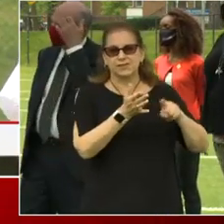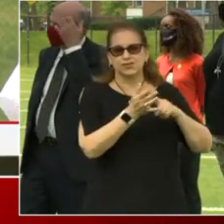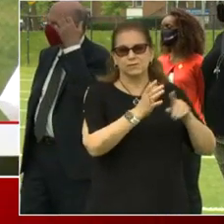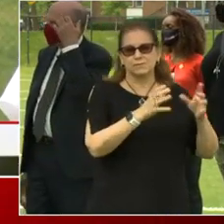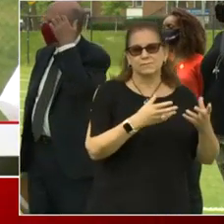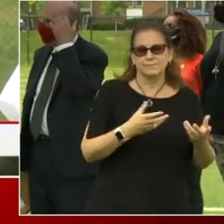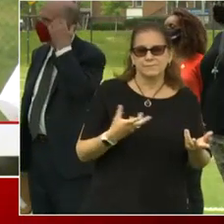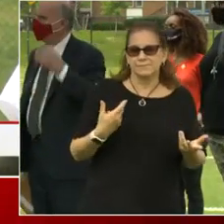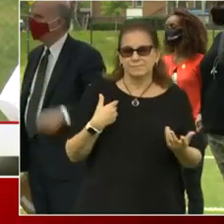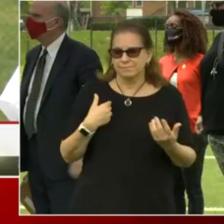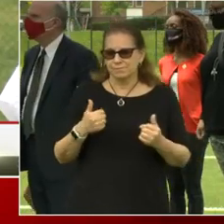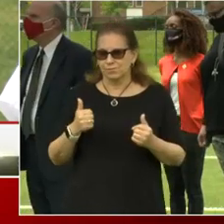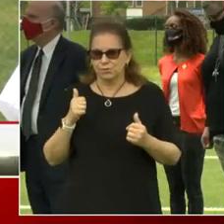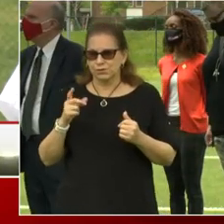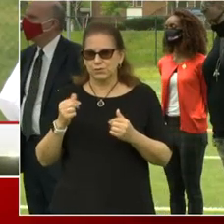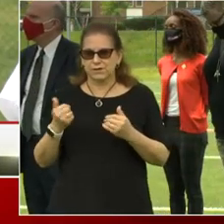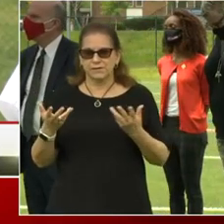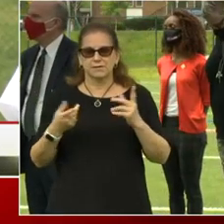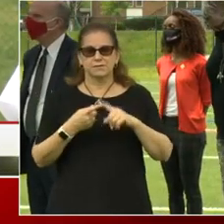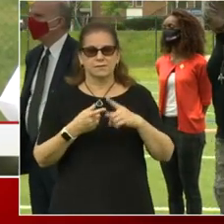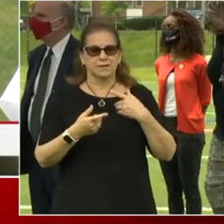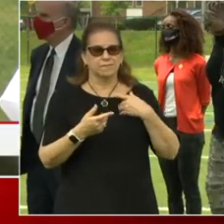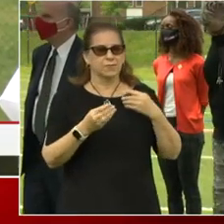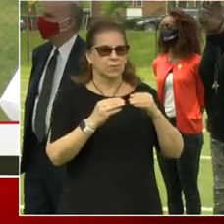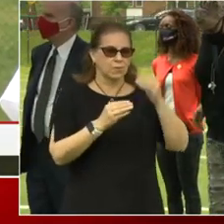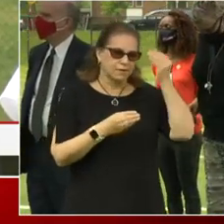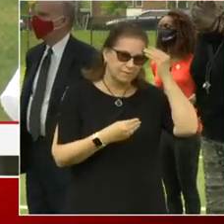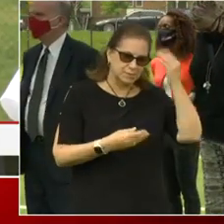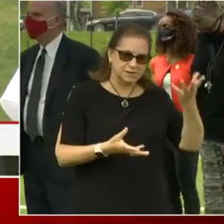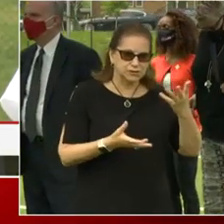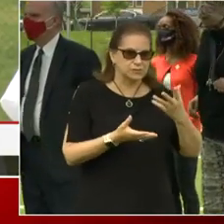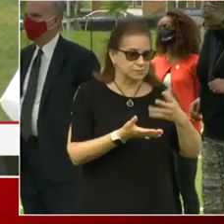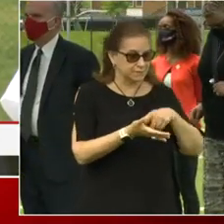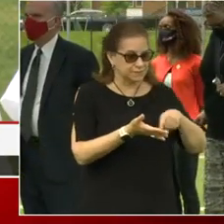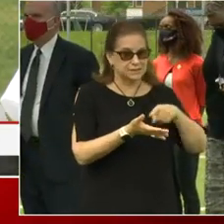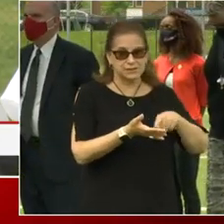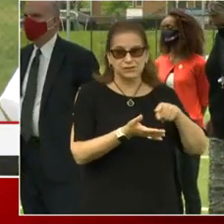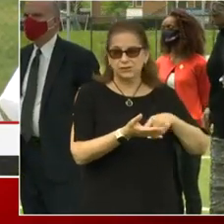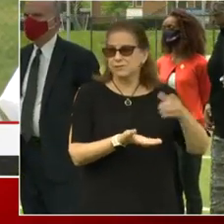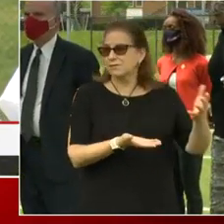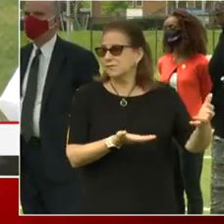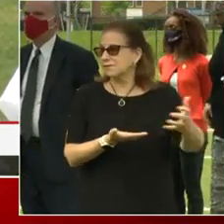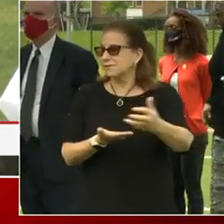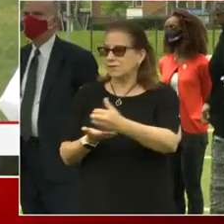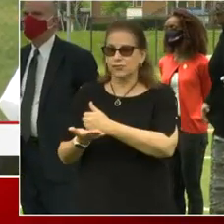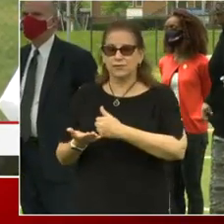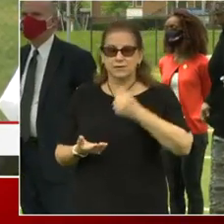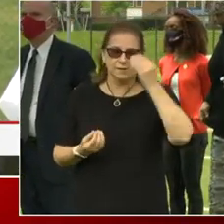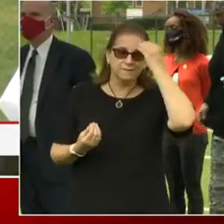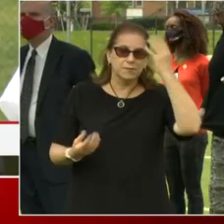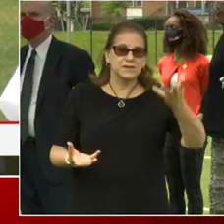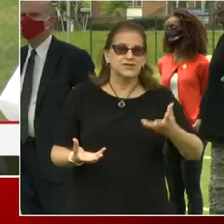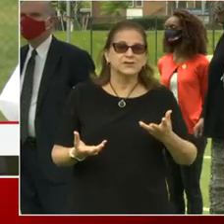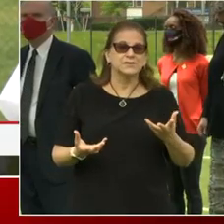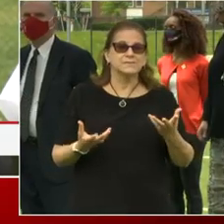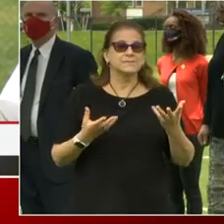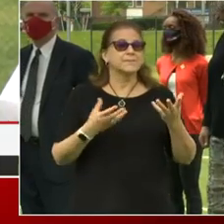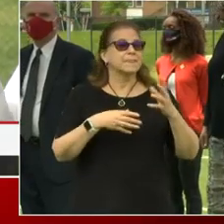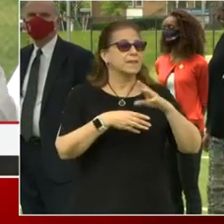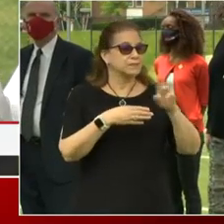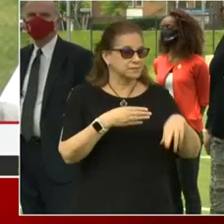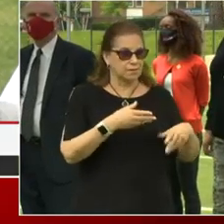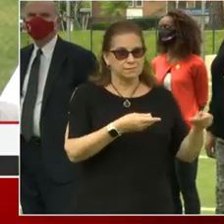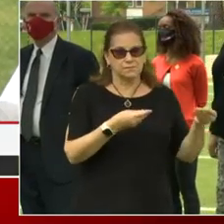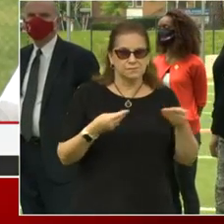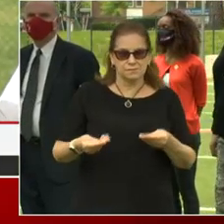that ultimately could compromise the investigation. When you're talking about holding people accountable, sometimes as a result of homicide